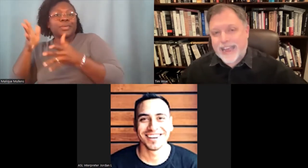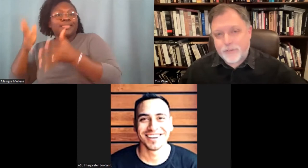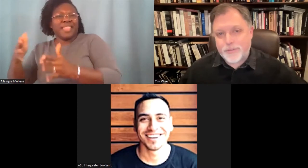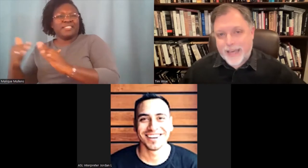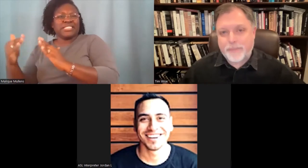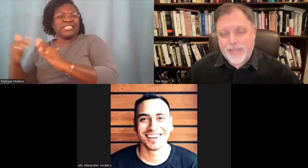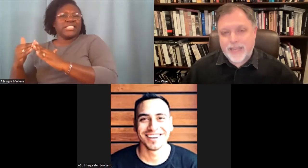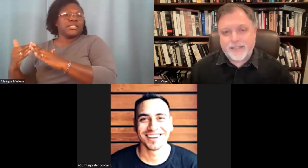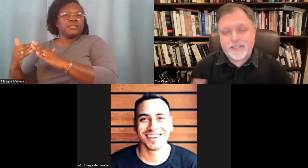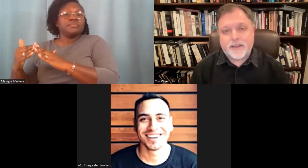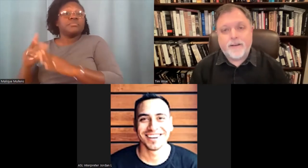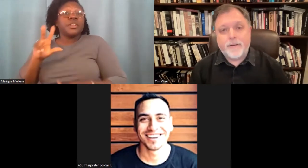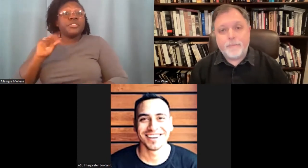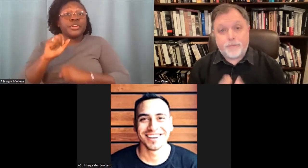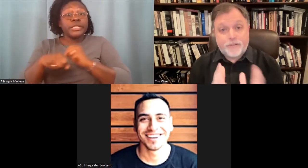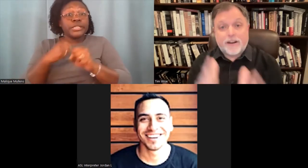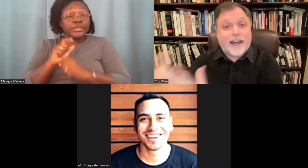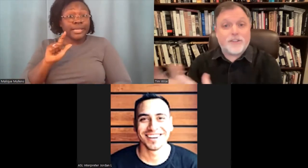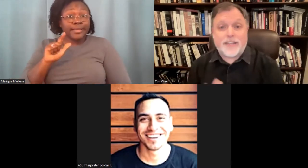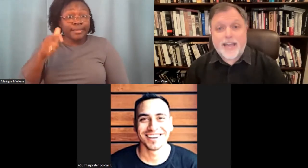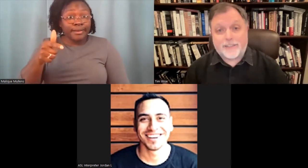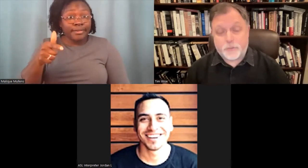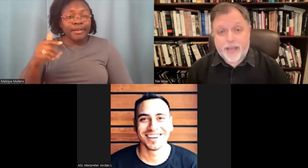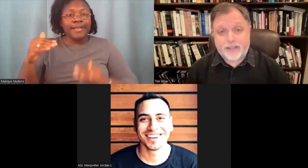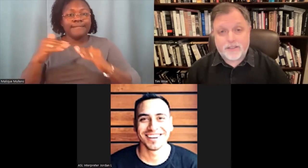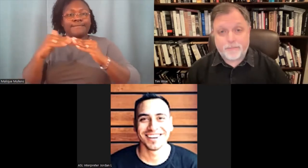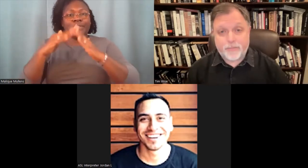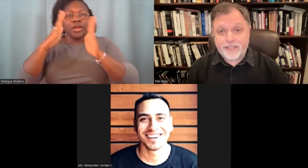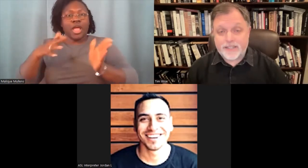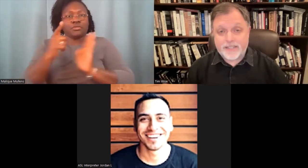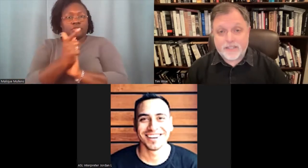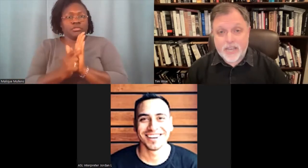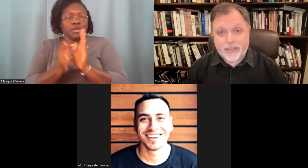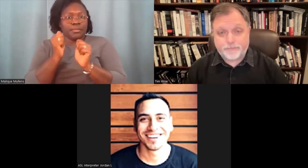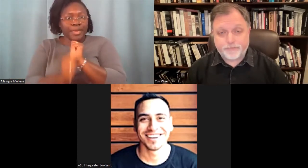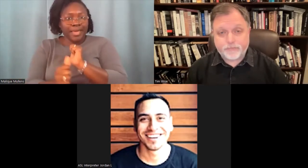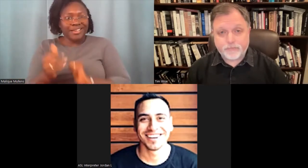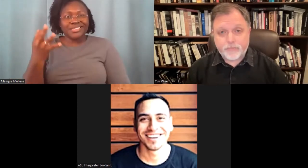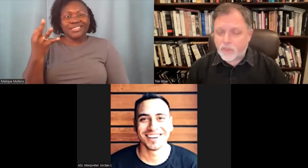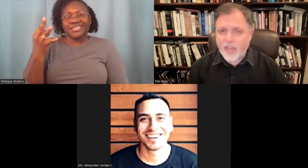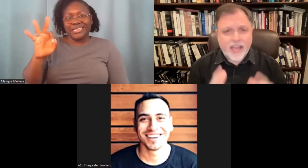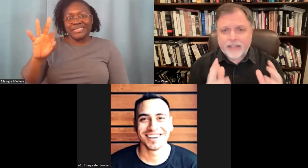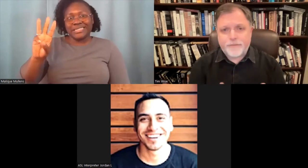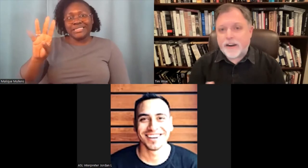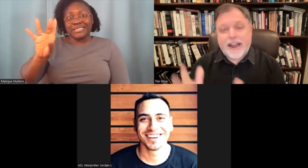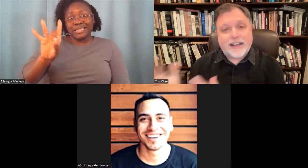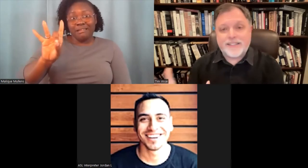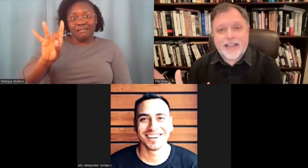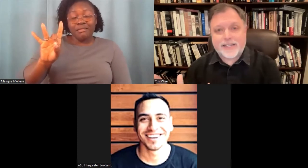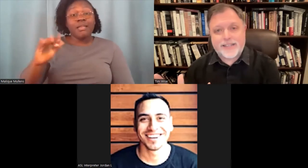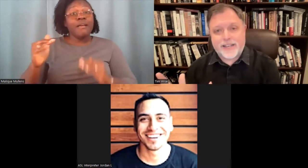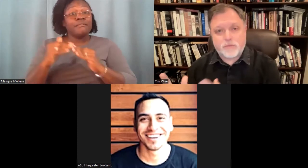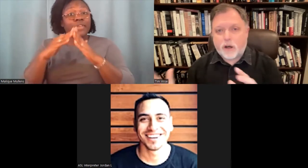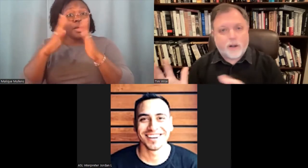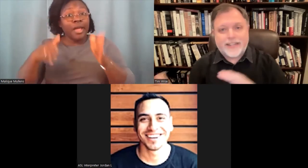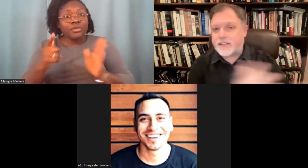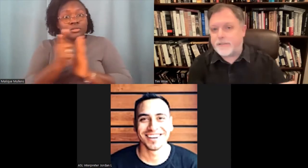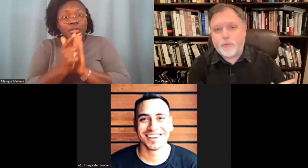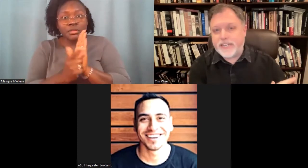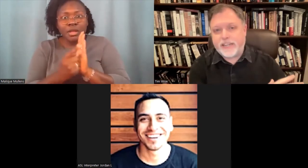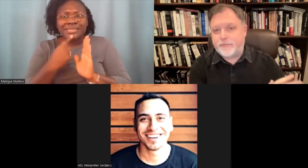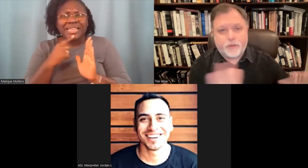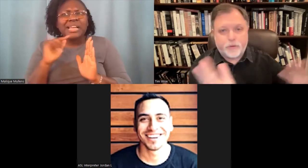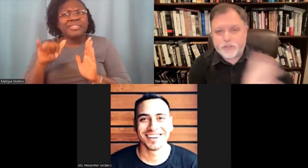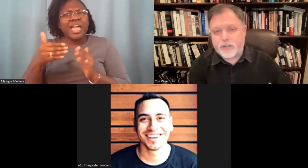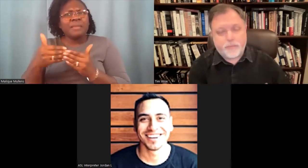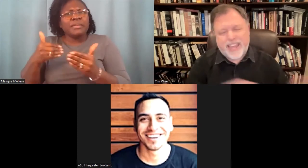years after that begins, the Fair Housing Act is passed, 1968. And the Fair Housing Act says, well, all that stuff